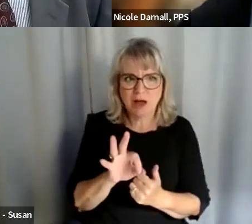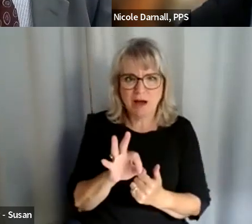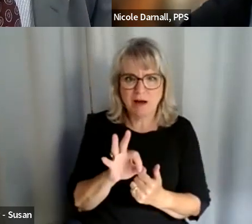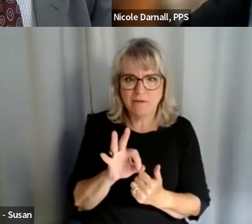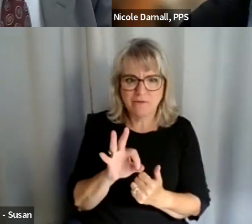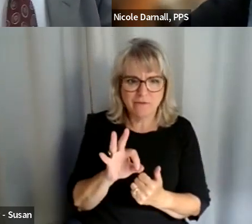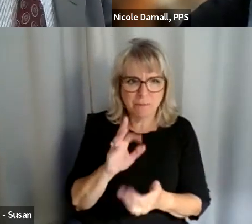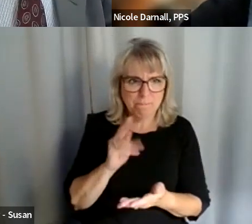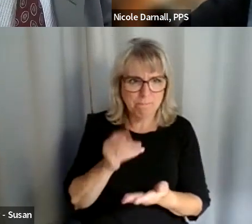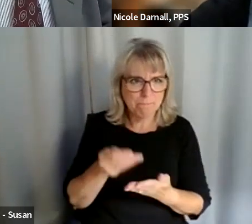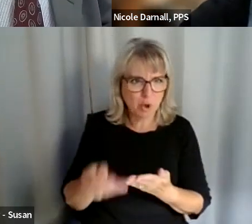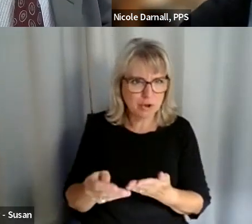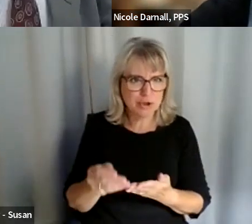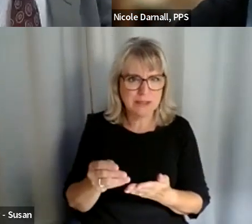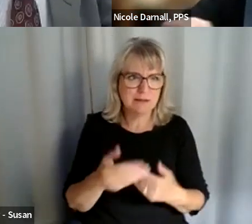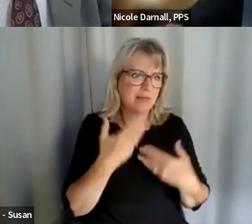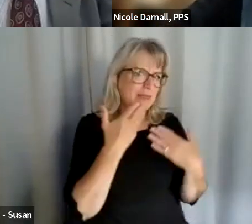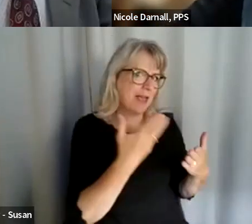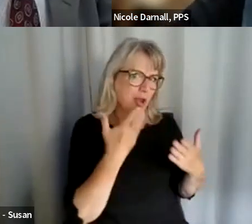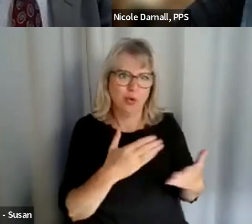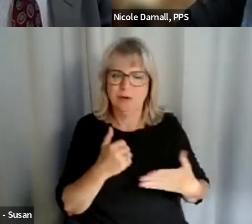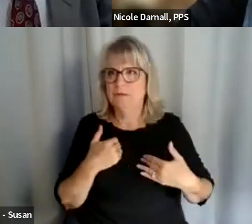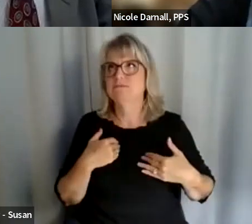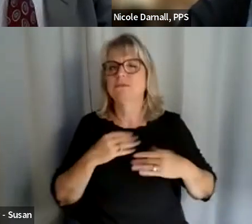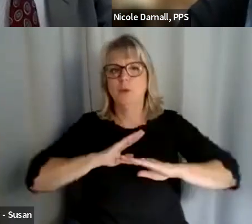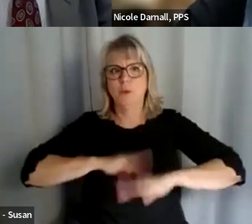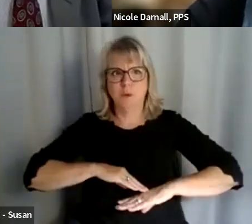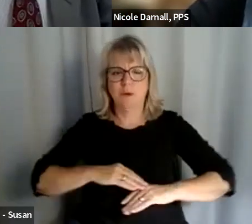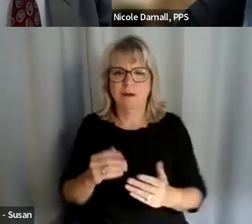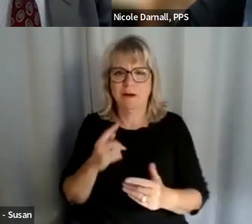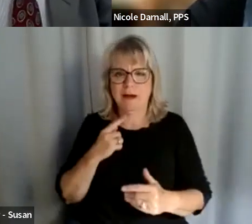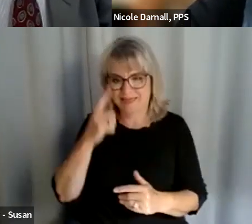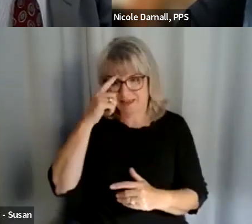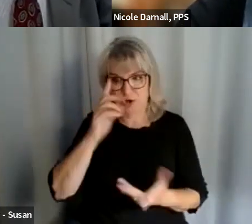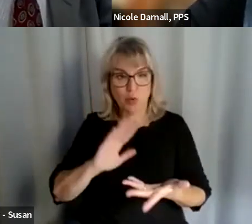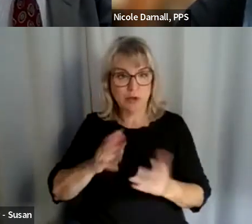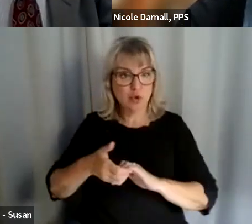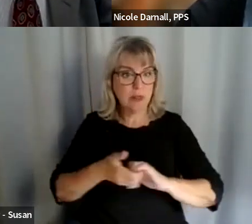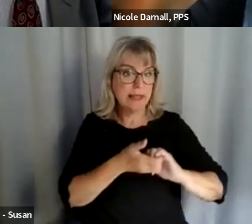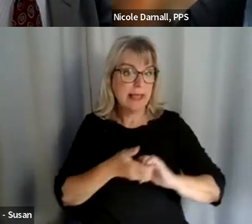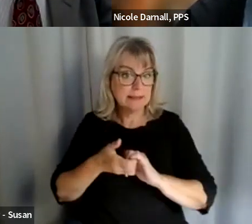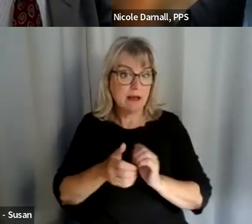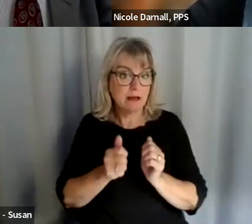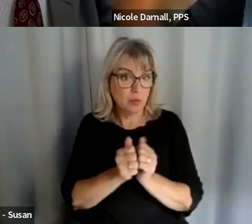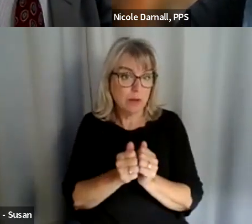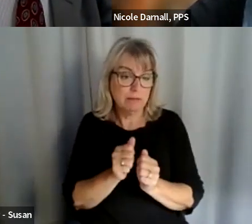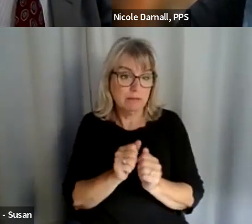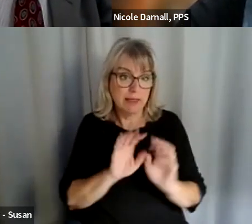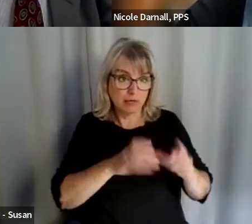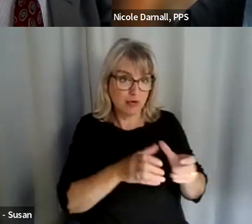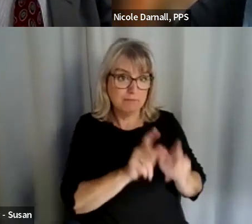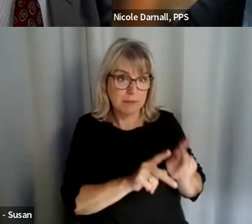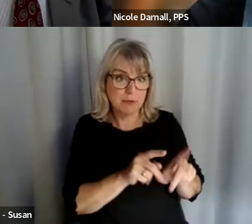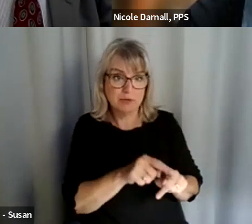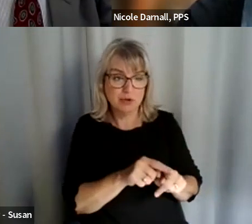Purchasing Organizations. Thank you, guys. I think you would want to liaise with those folks to talk